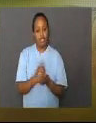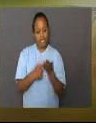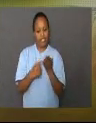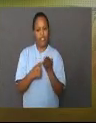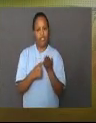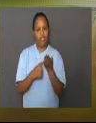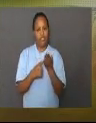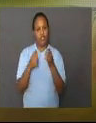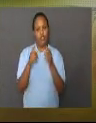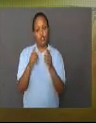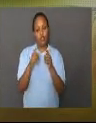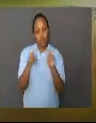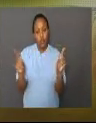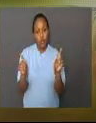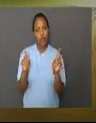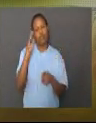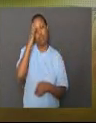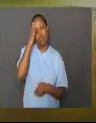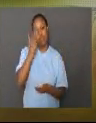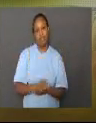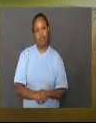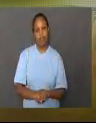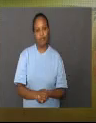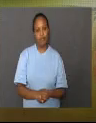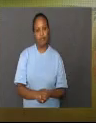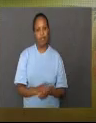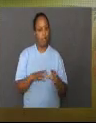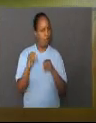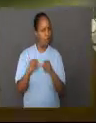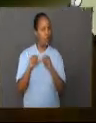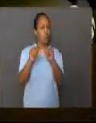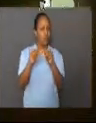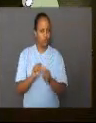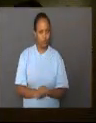the difference between them. Go ahead, students.